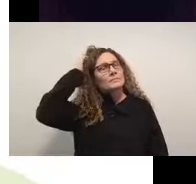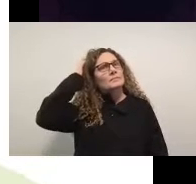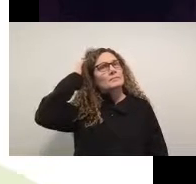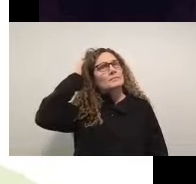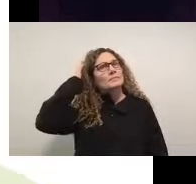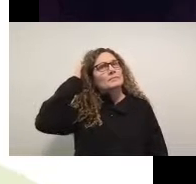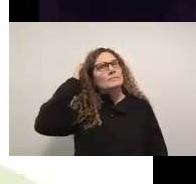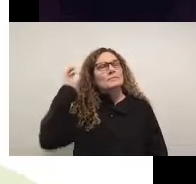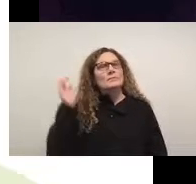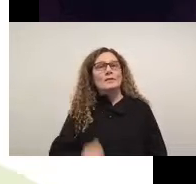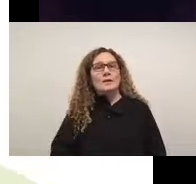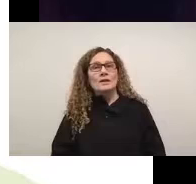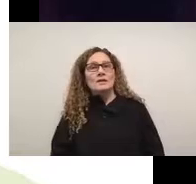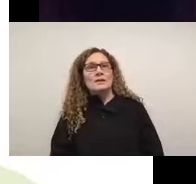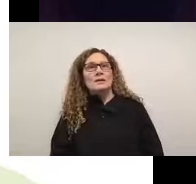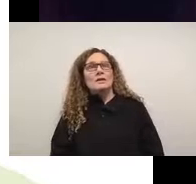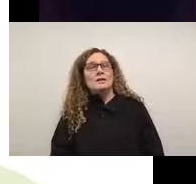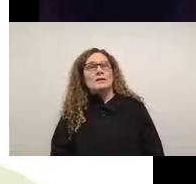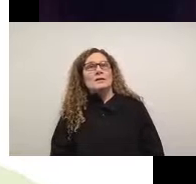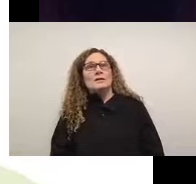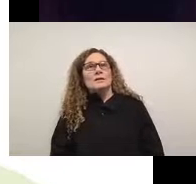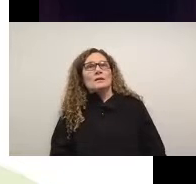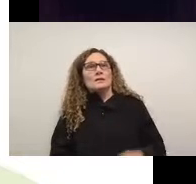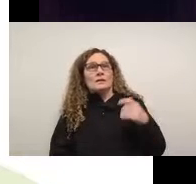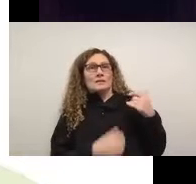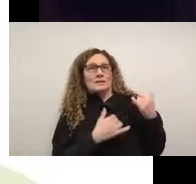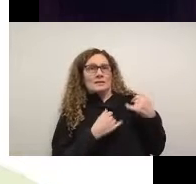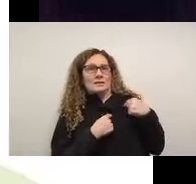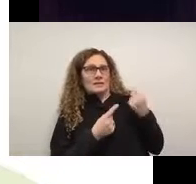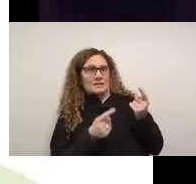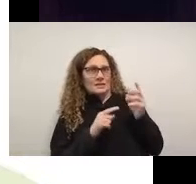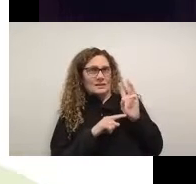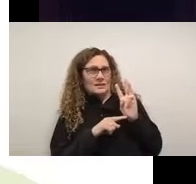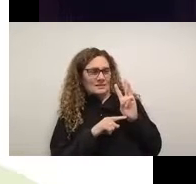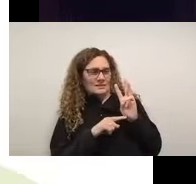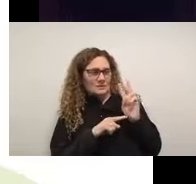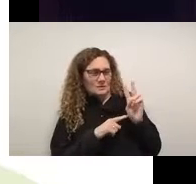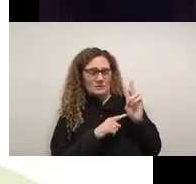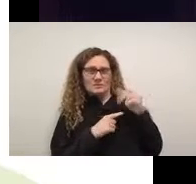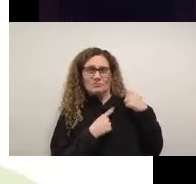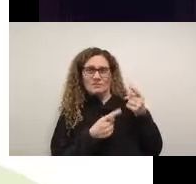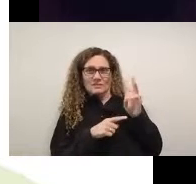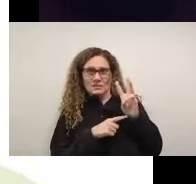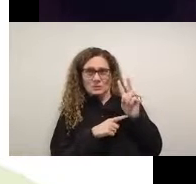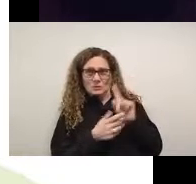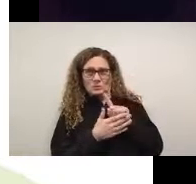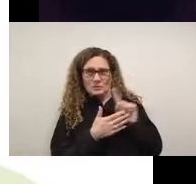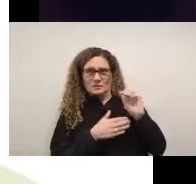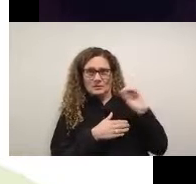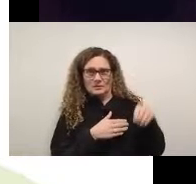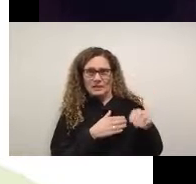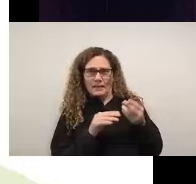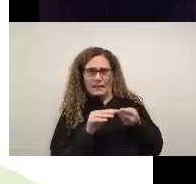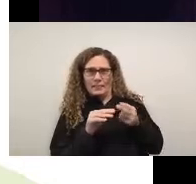62.7%. So we got to do better than this. Vaccine remains our community's best protection against